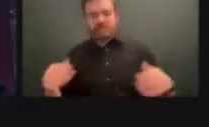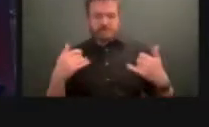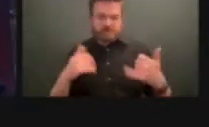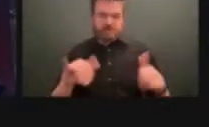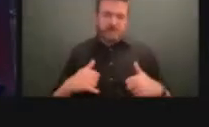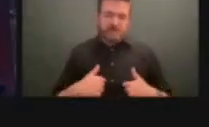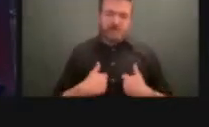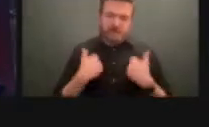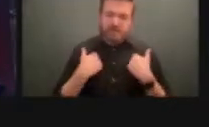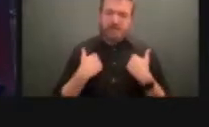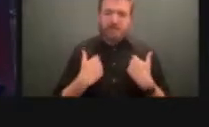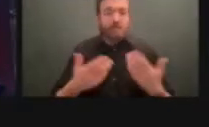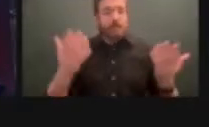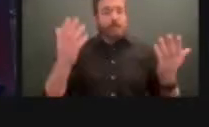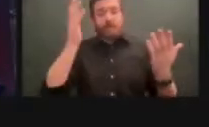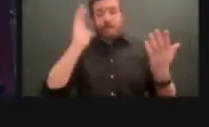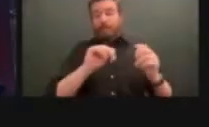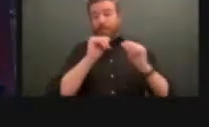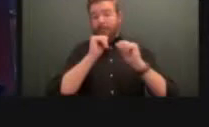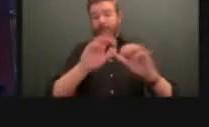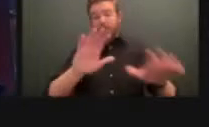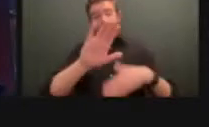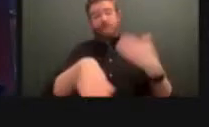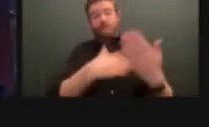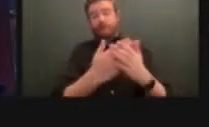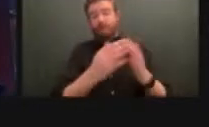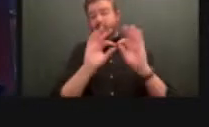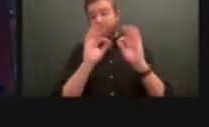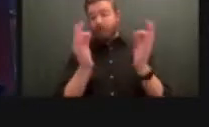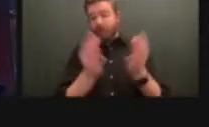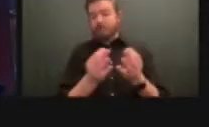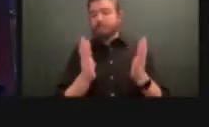all of them. We pray for them and keep them in your prayers.